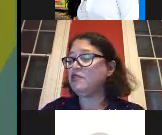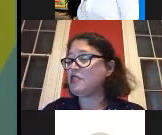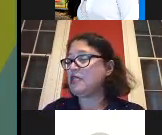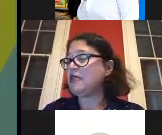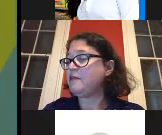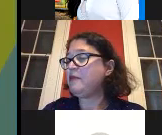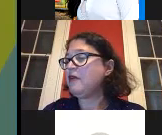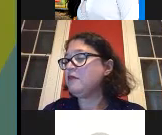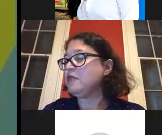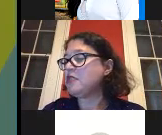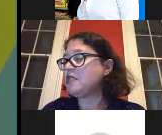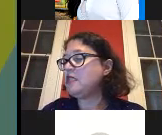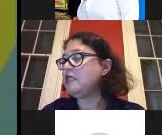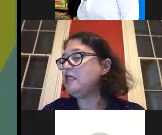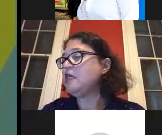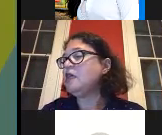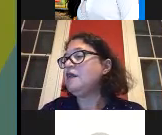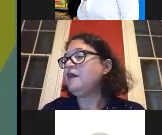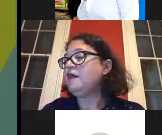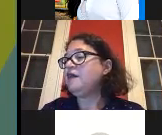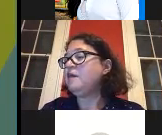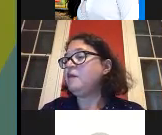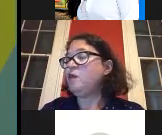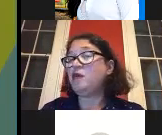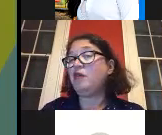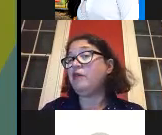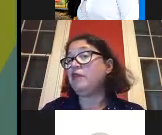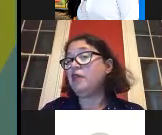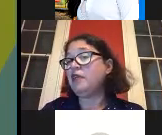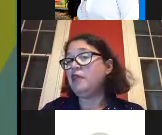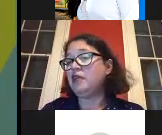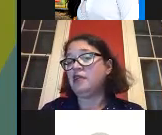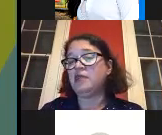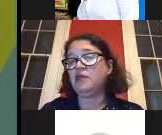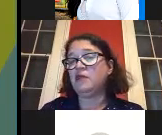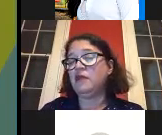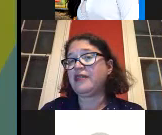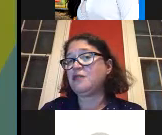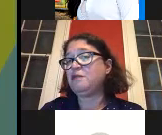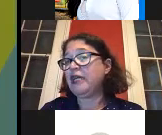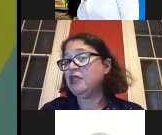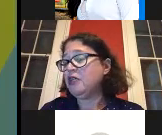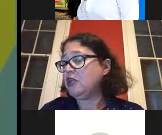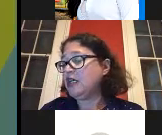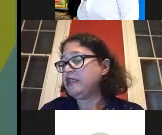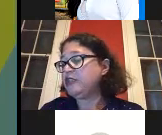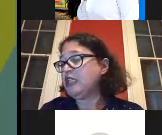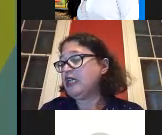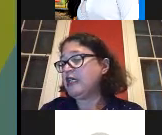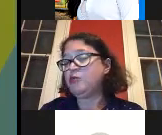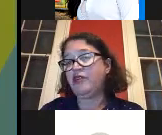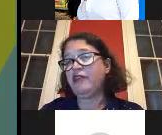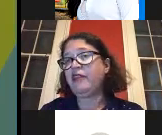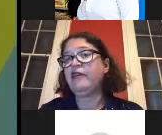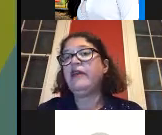health emergency. Now, the public health emergency will currently expire on